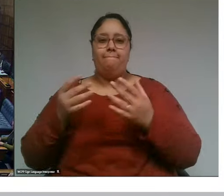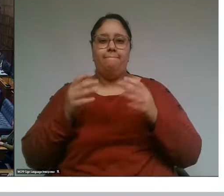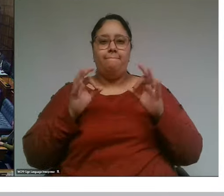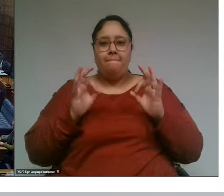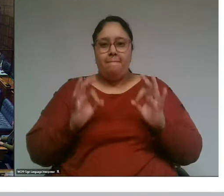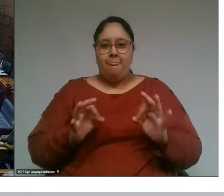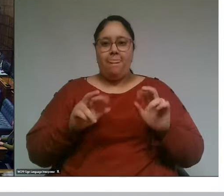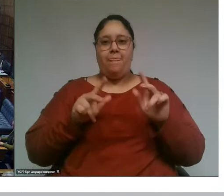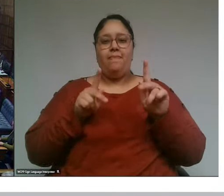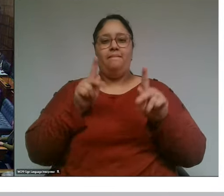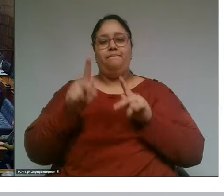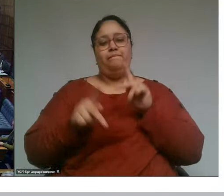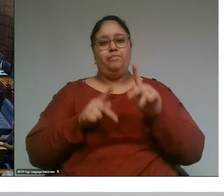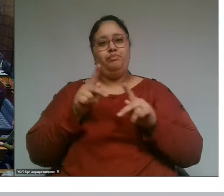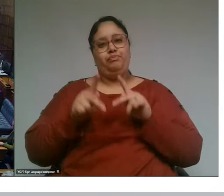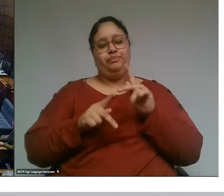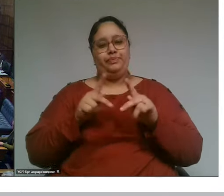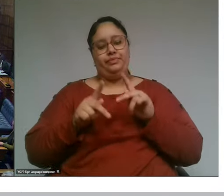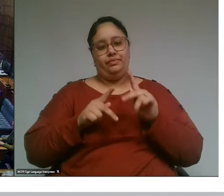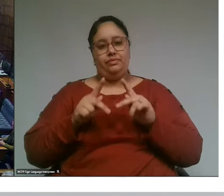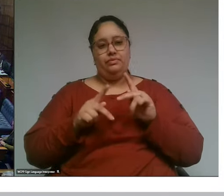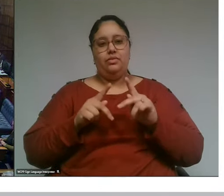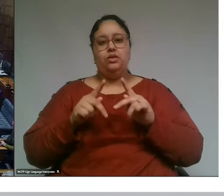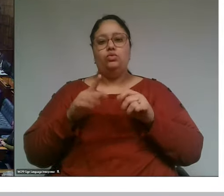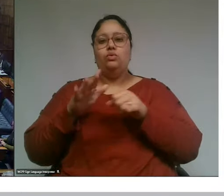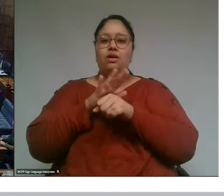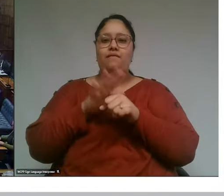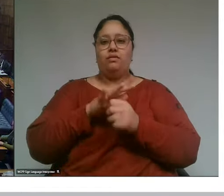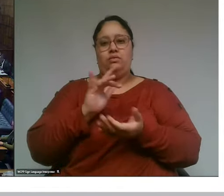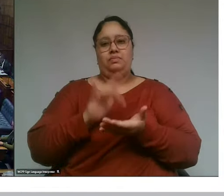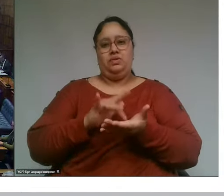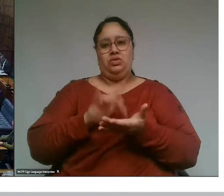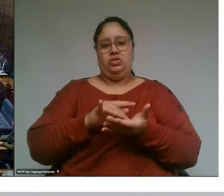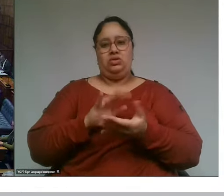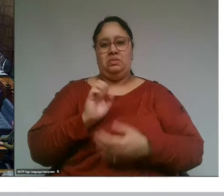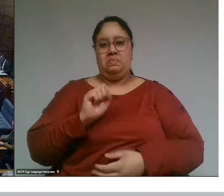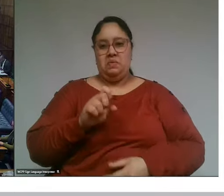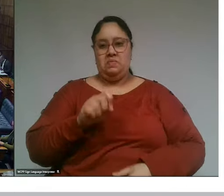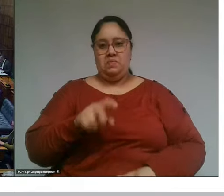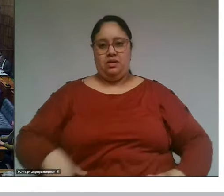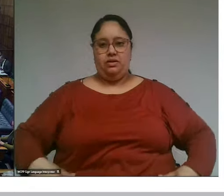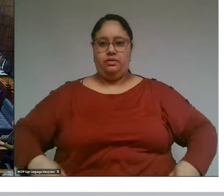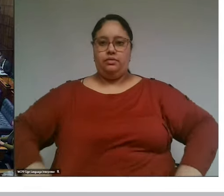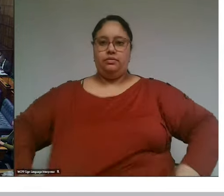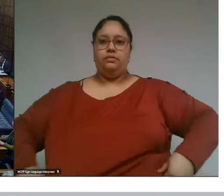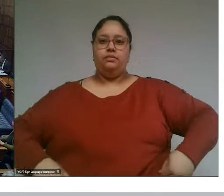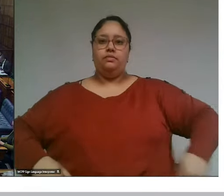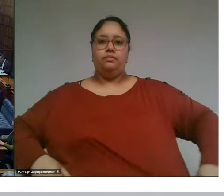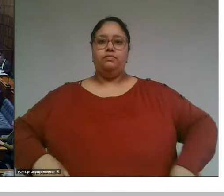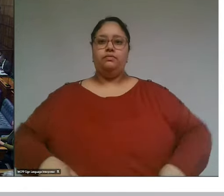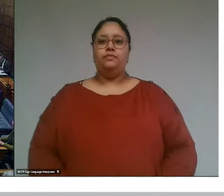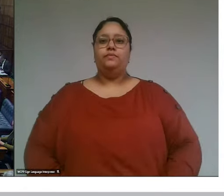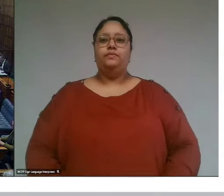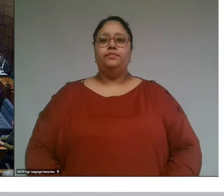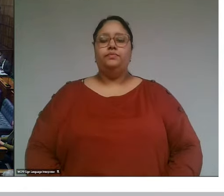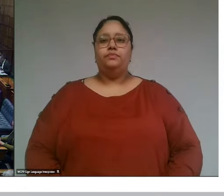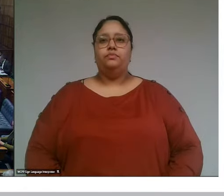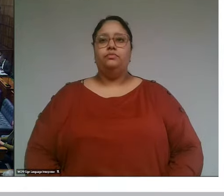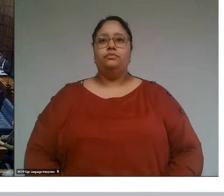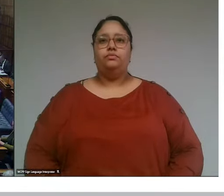people or to fill in those position and